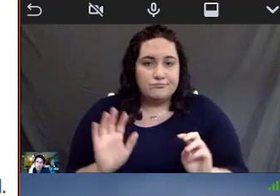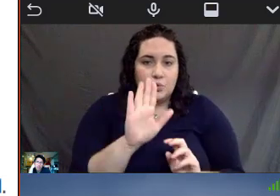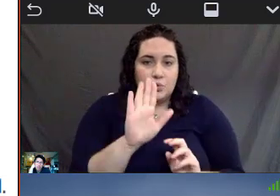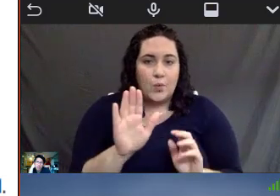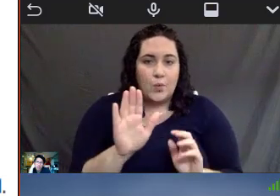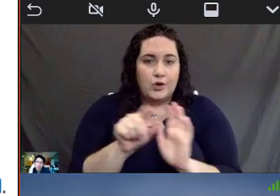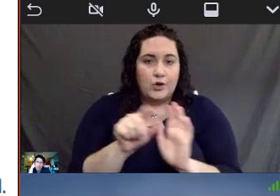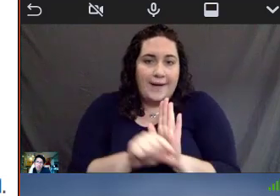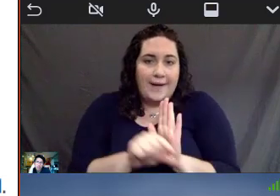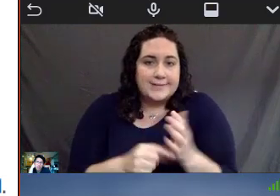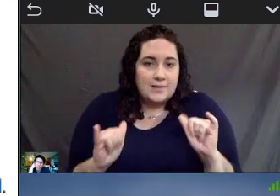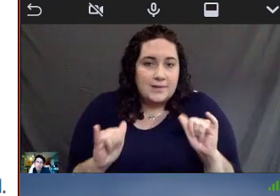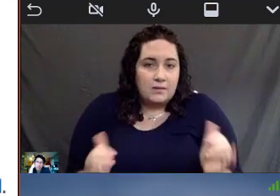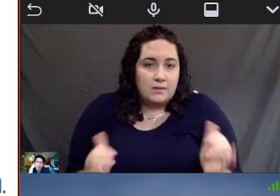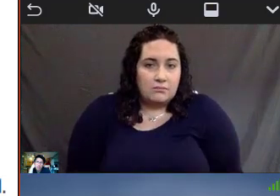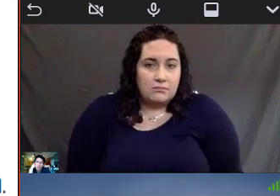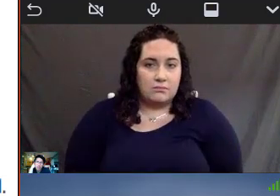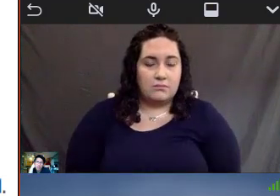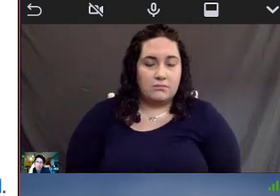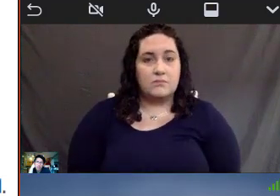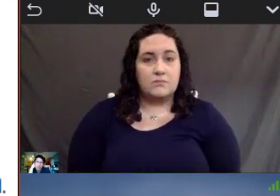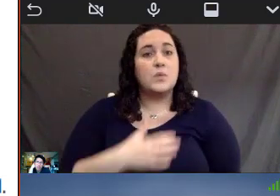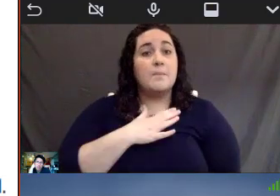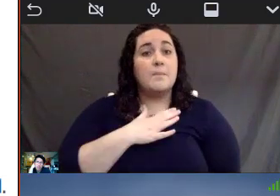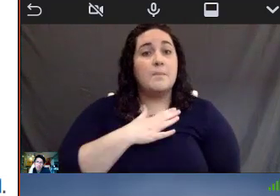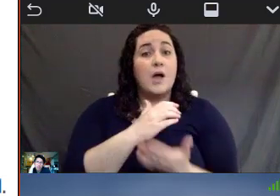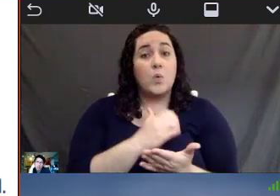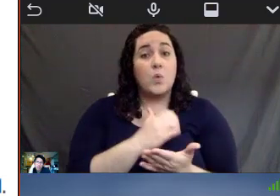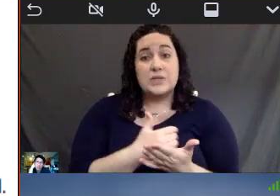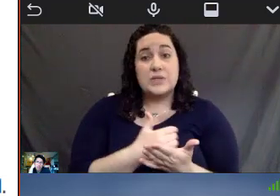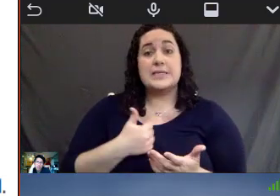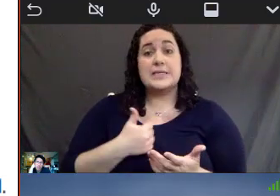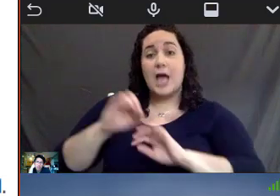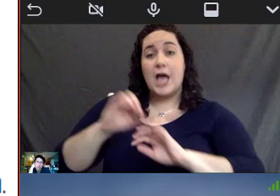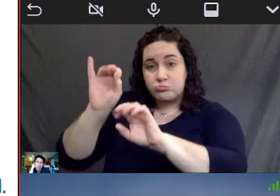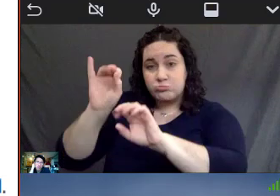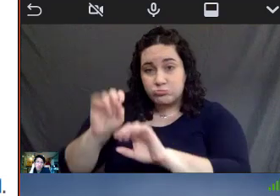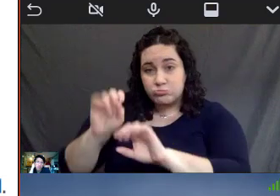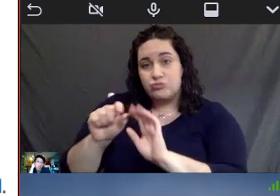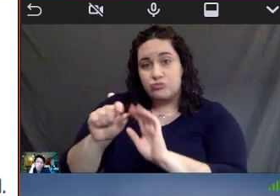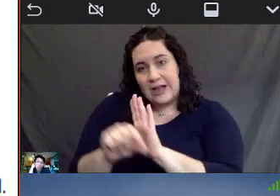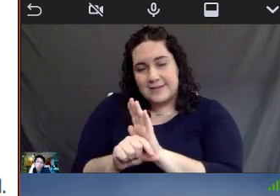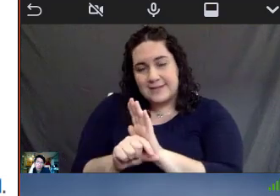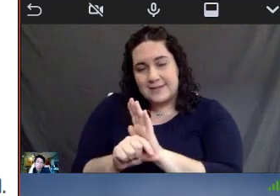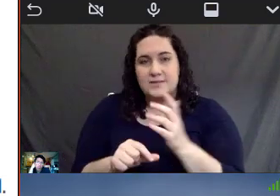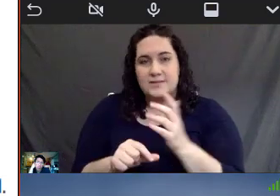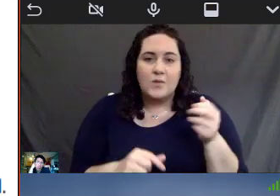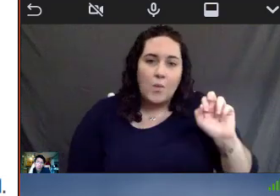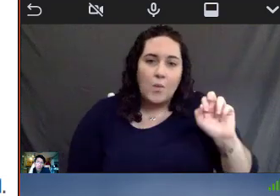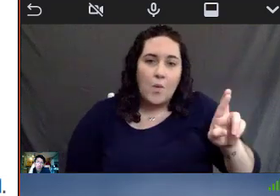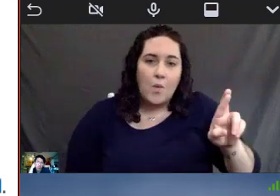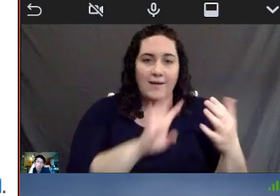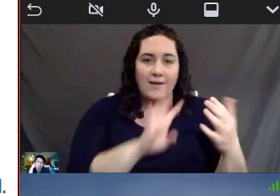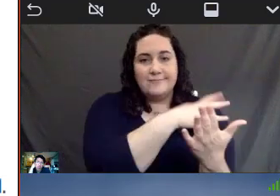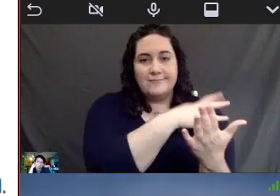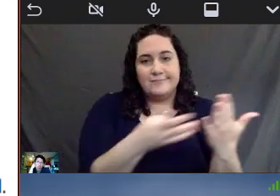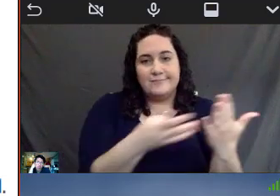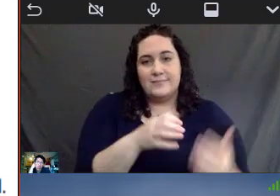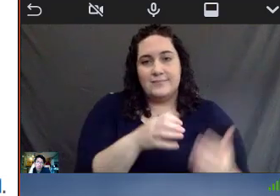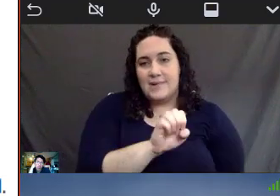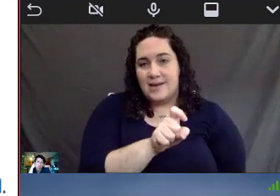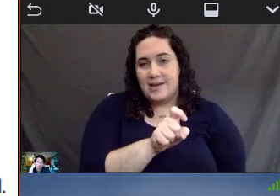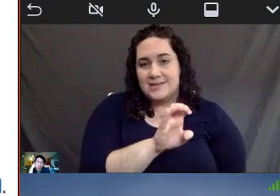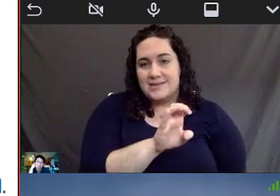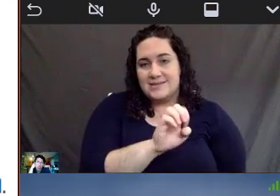I'll still go to my courses. My courses will tell me a grade. In this case, I'll probably put it into Excel because I will need to calculate it multiple ways for every